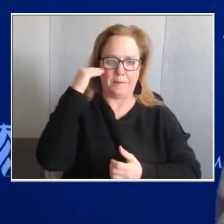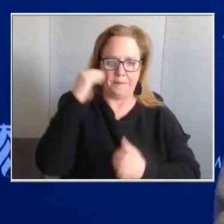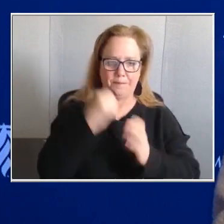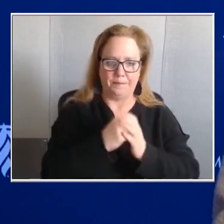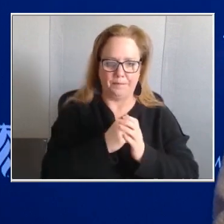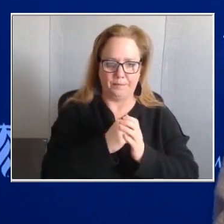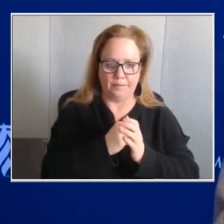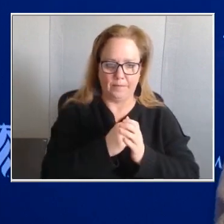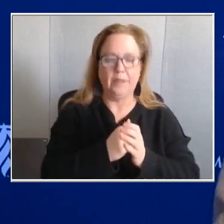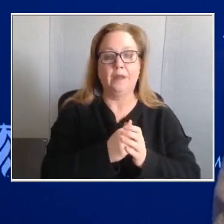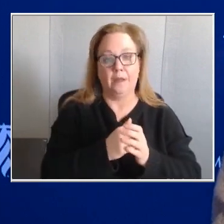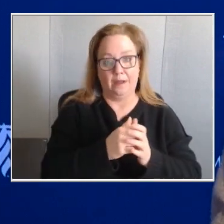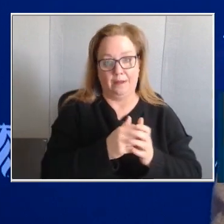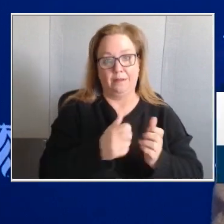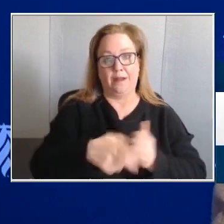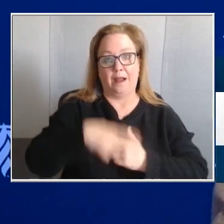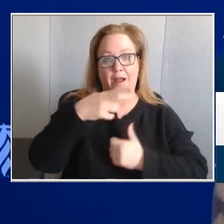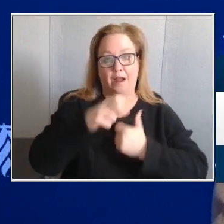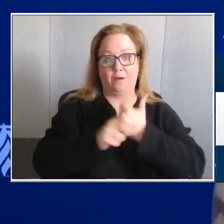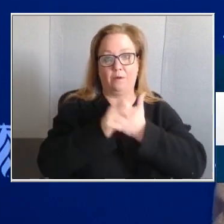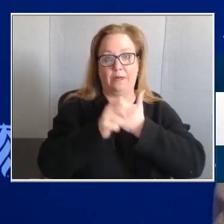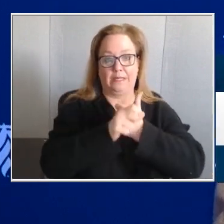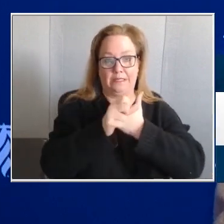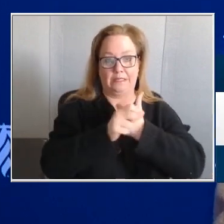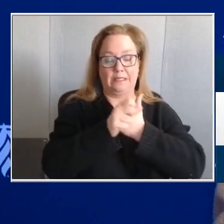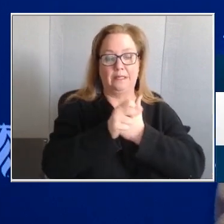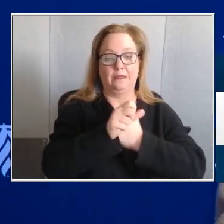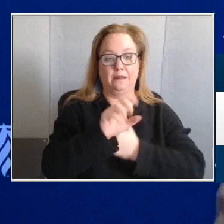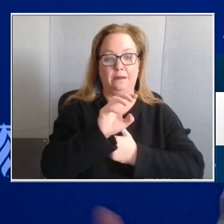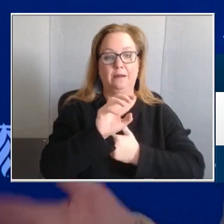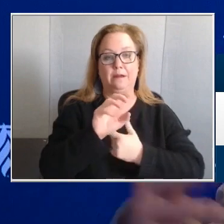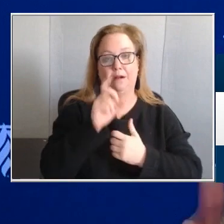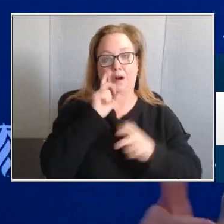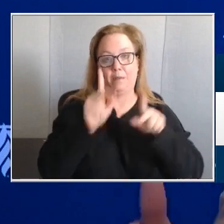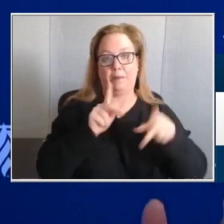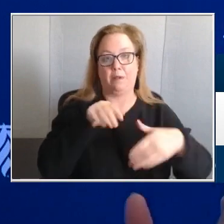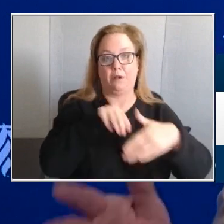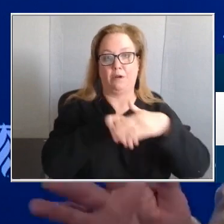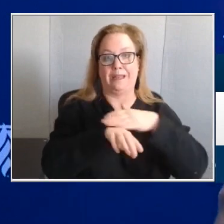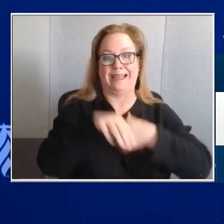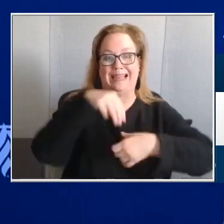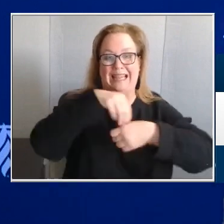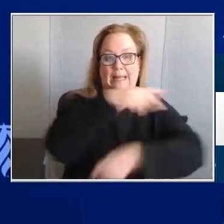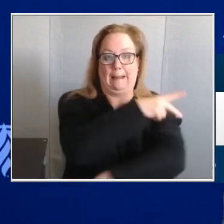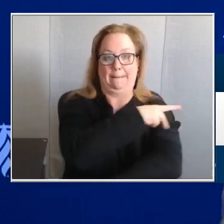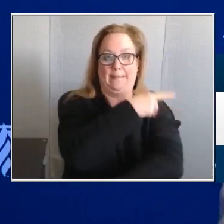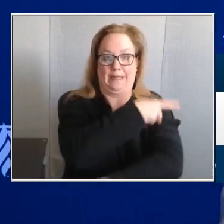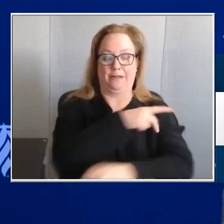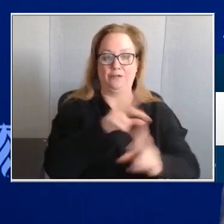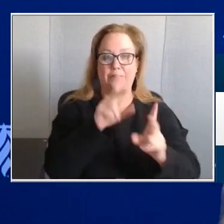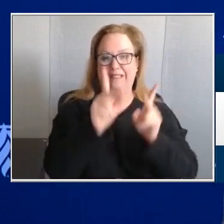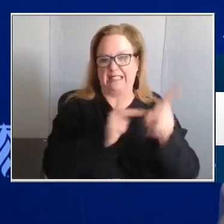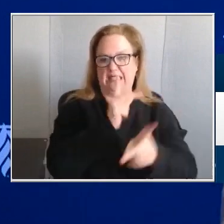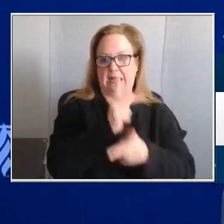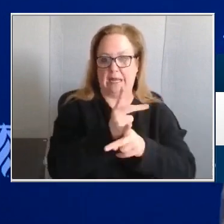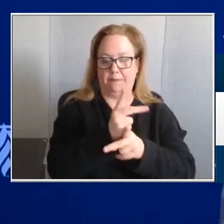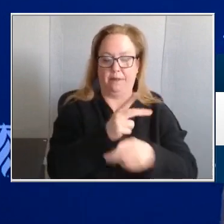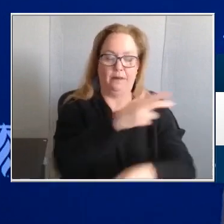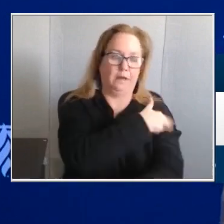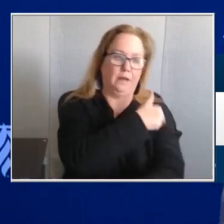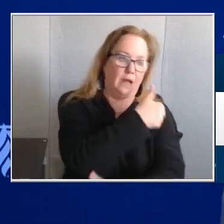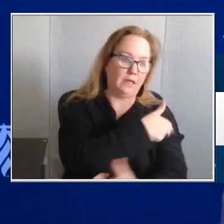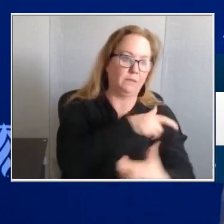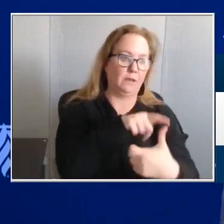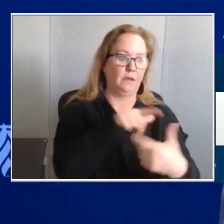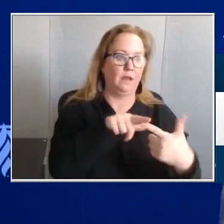at the most risk for infection with C-Auris are people who are admitted to an inpatient type care facility, whether it's a hospital or a long-term